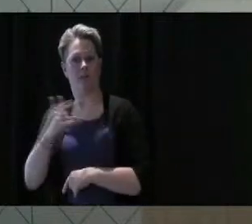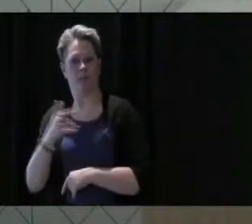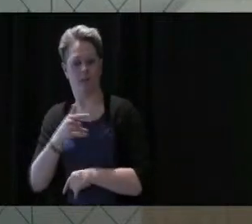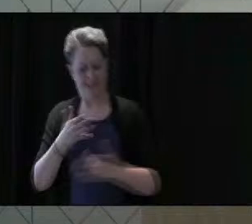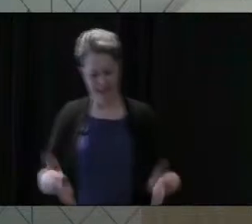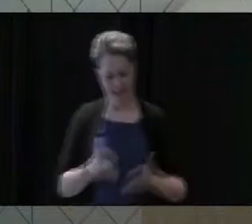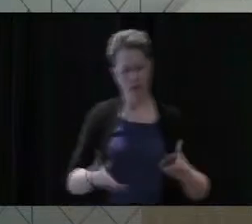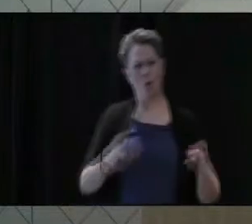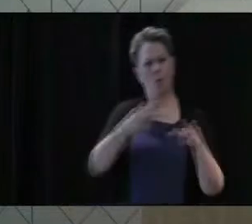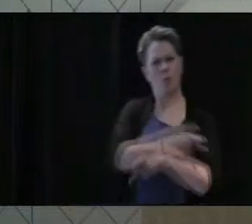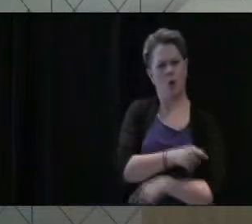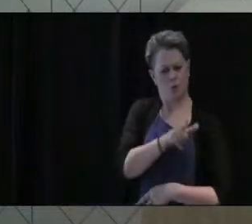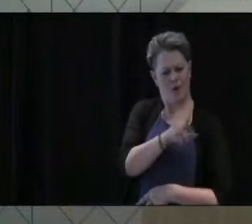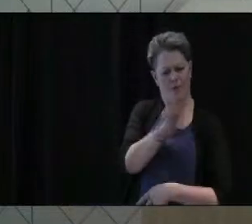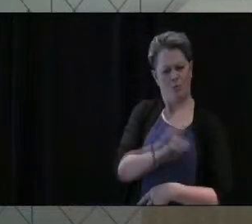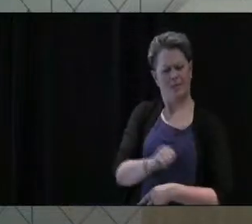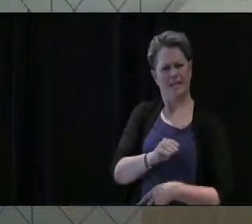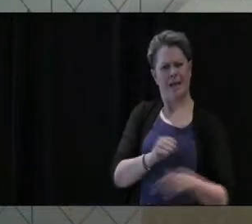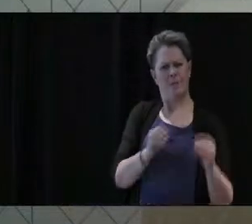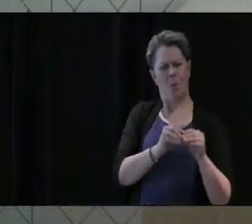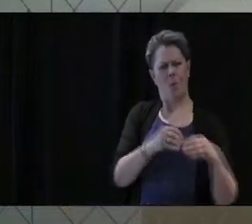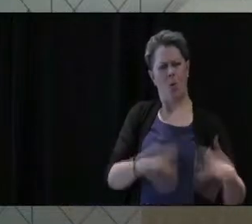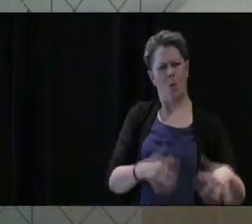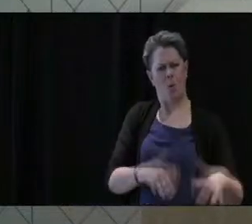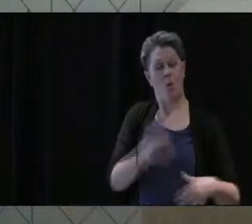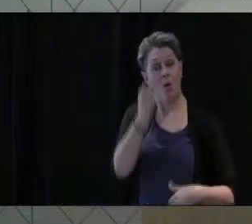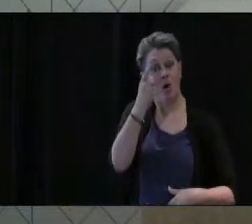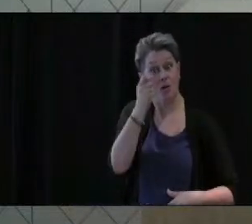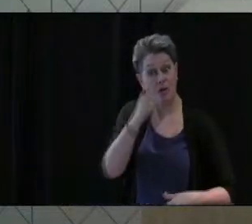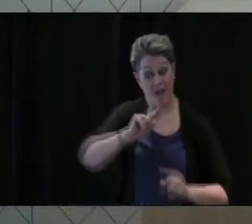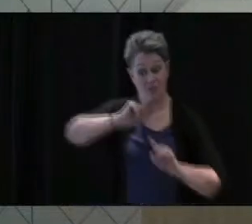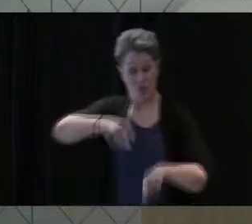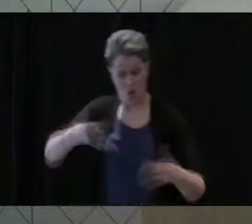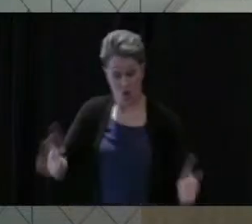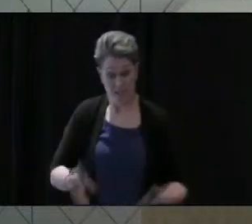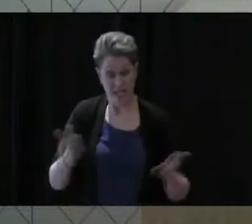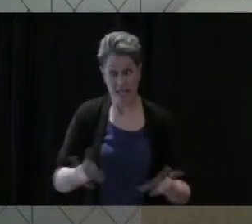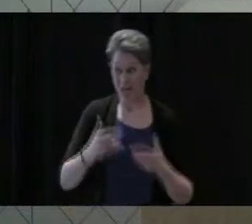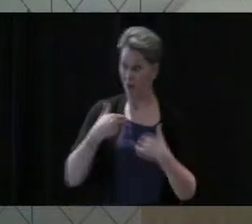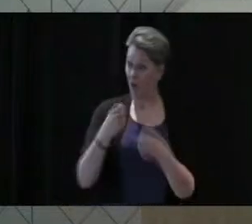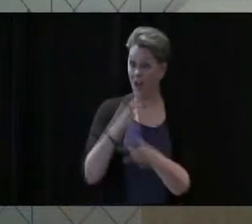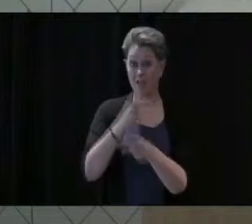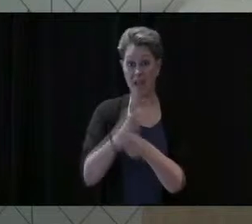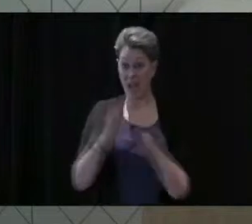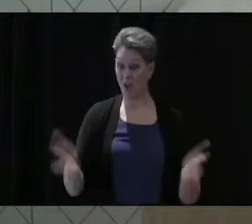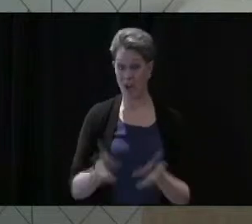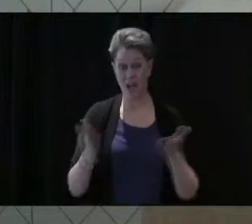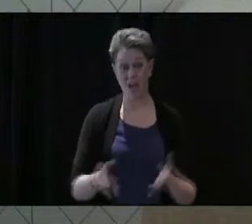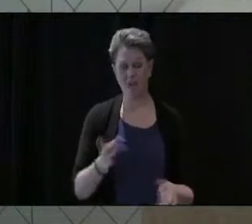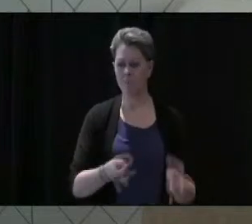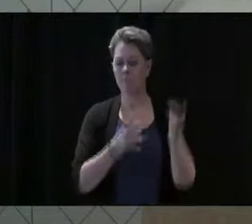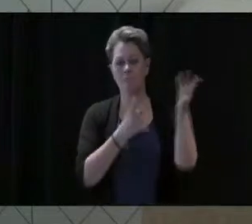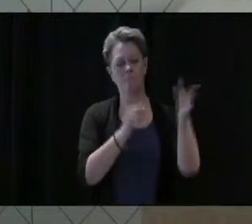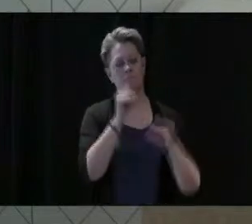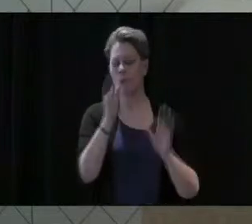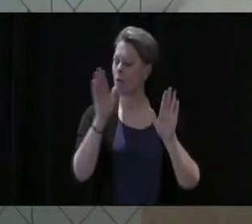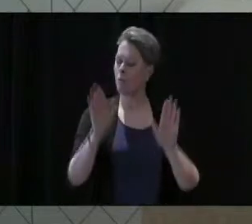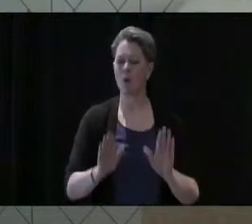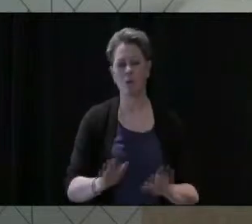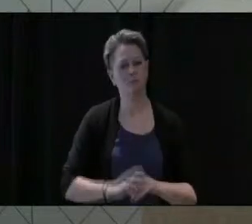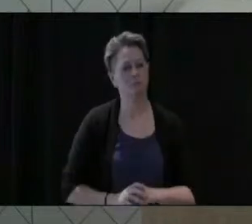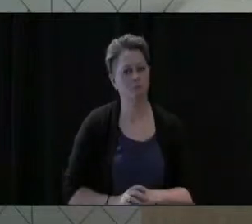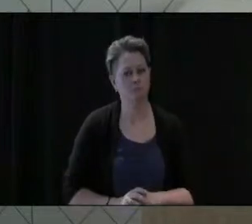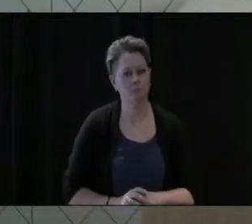have, however, some of the poorest outcomes in the country. The province can also do much